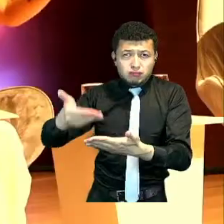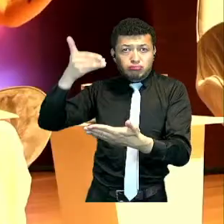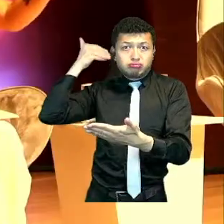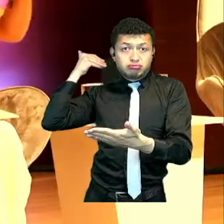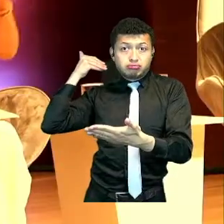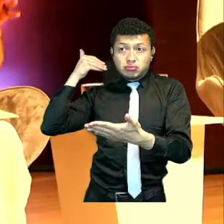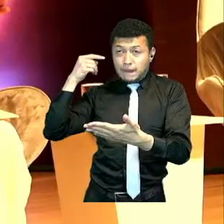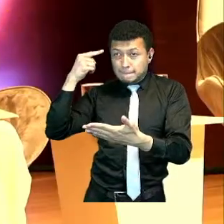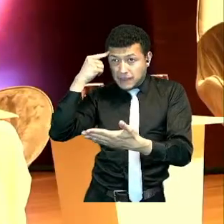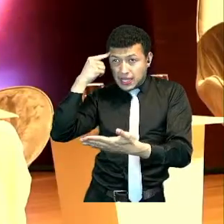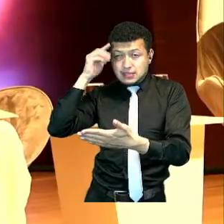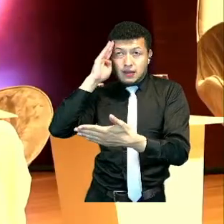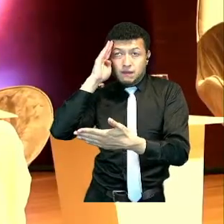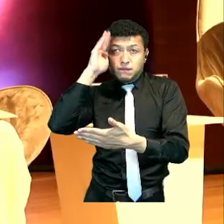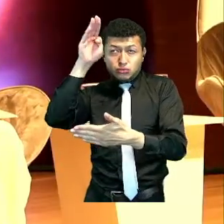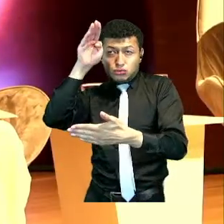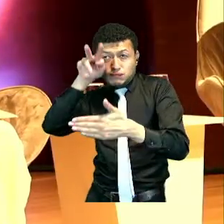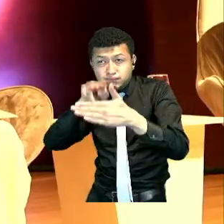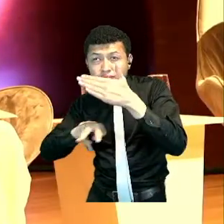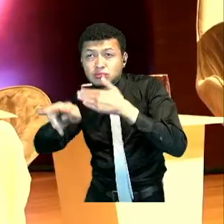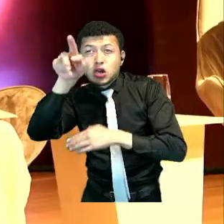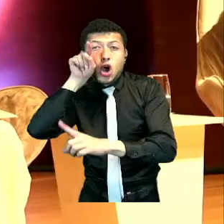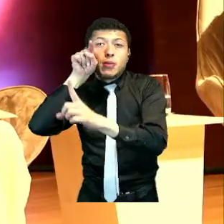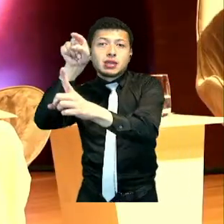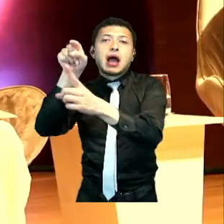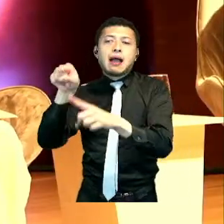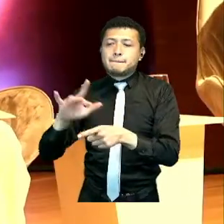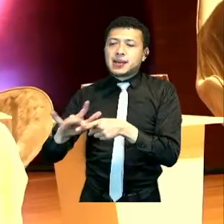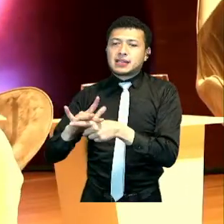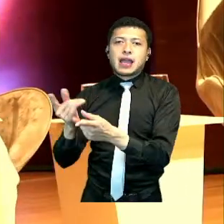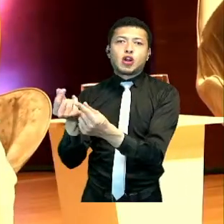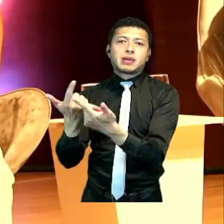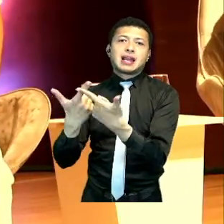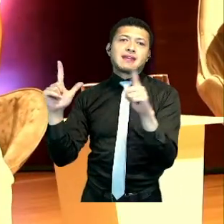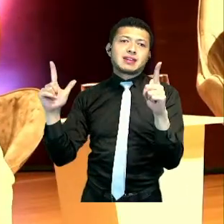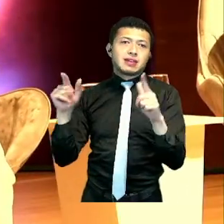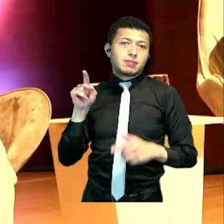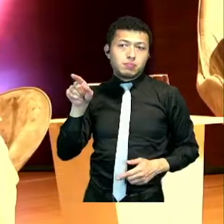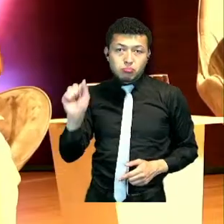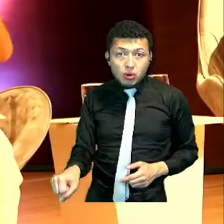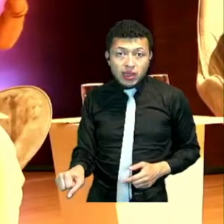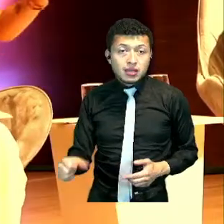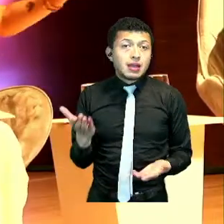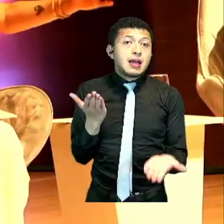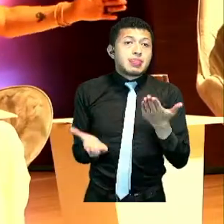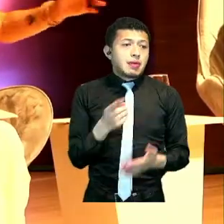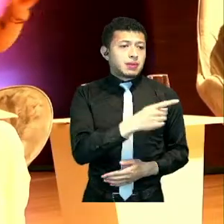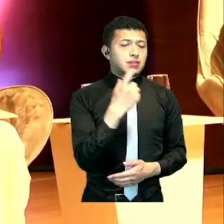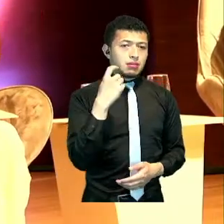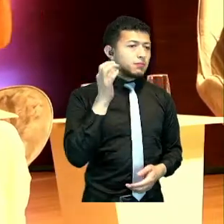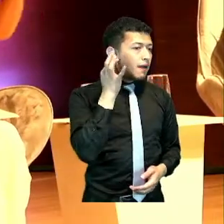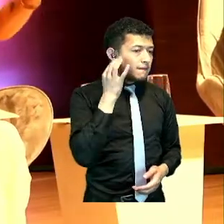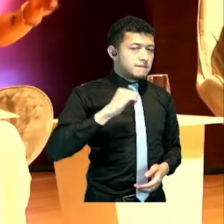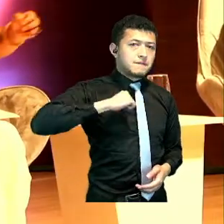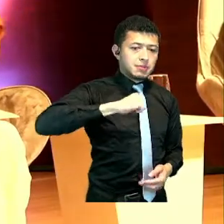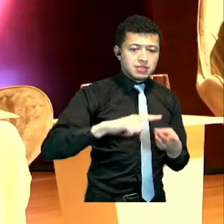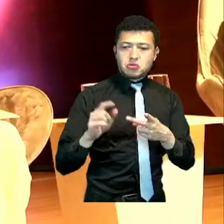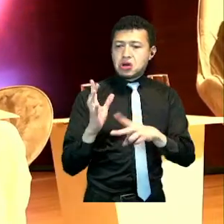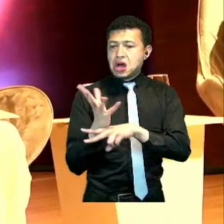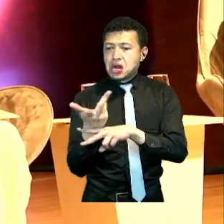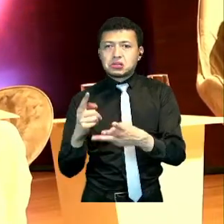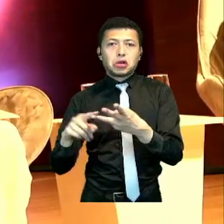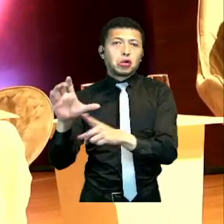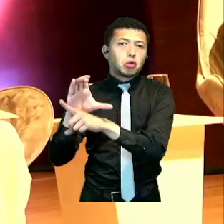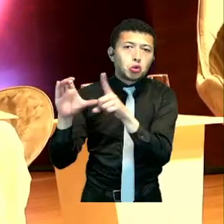generational debt that we have engaged in, we are talking about a liberating economic practice. That can be tourism, that can be in